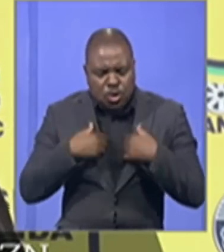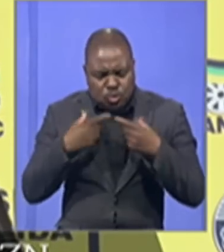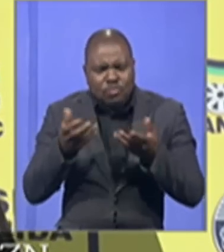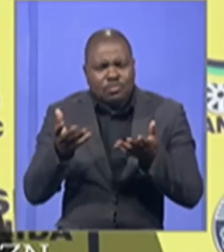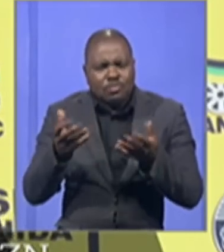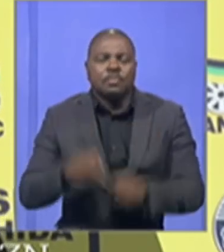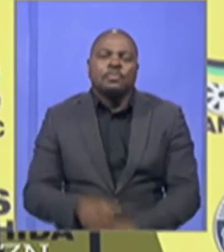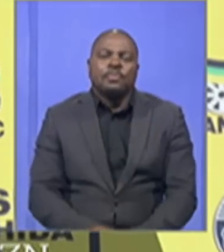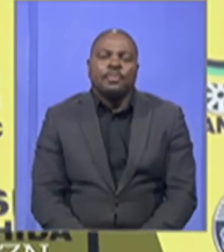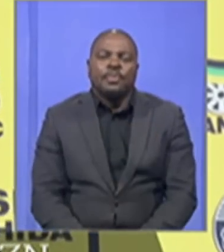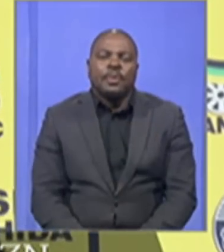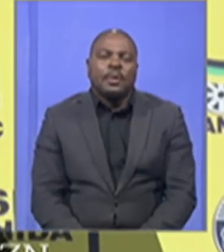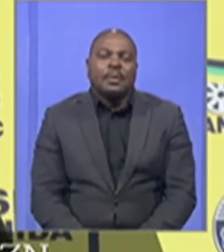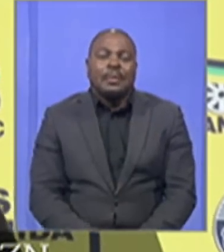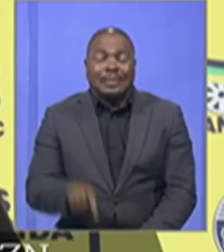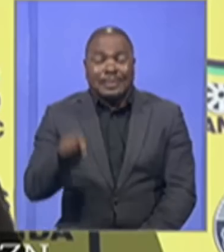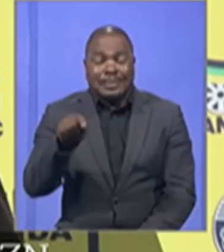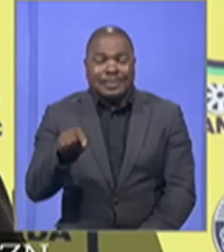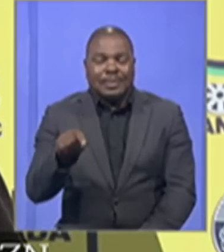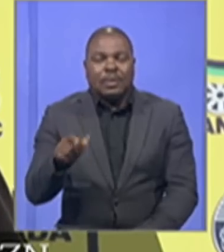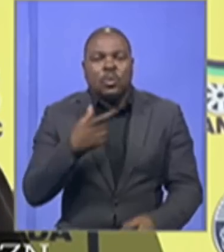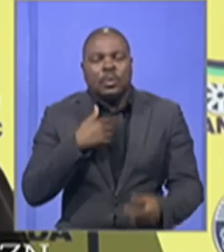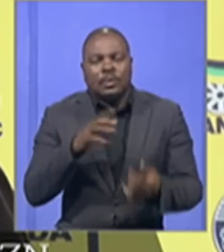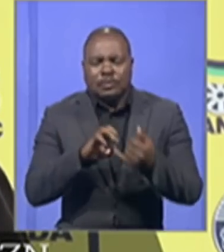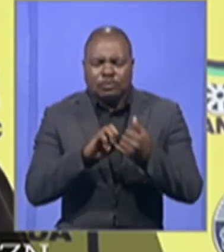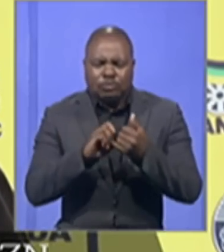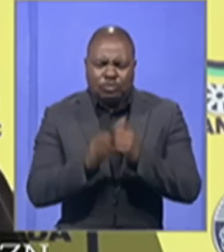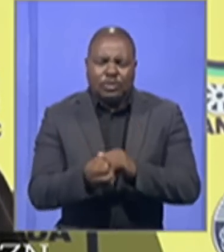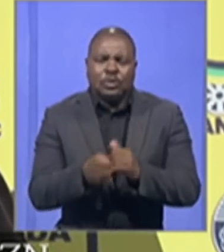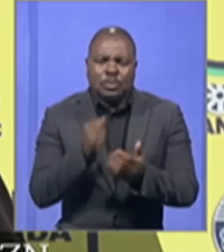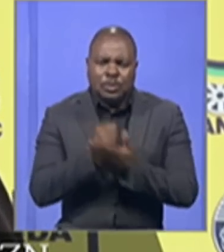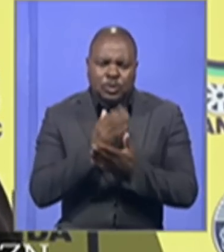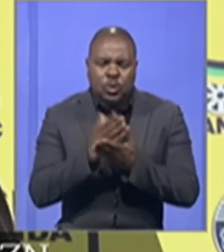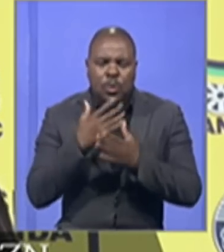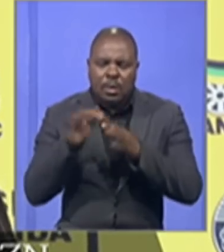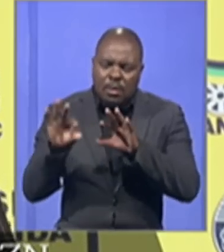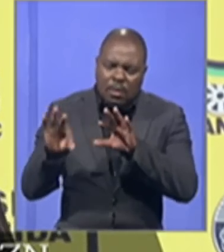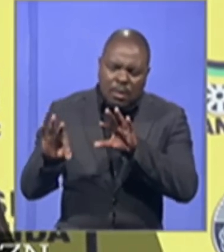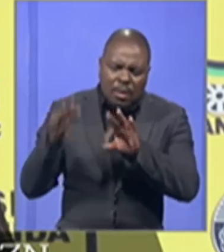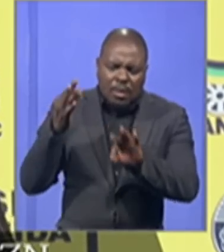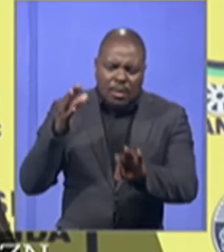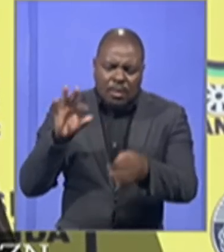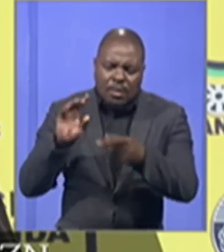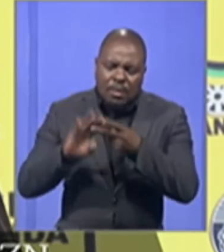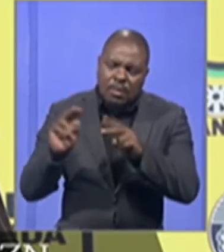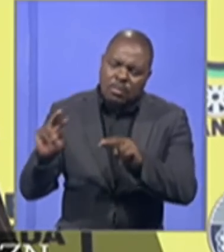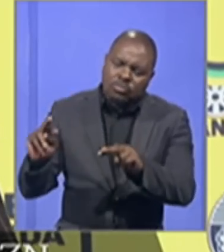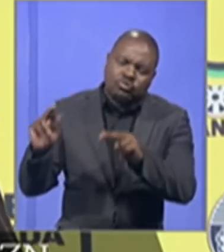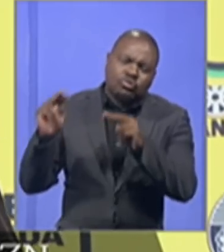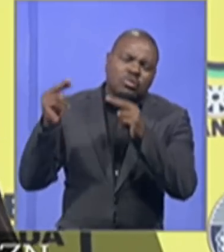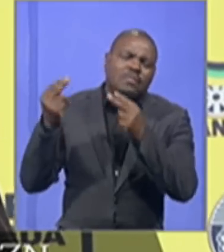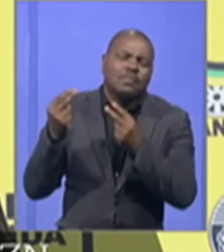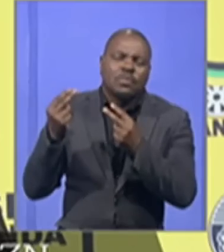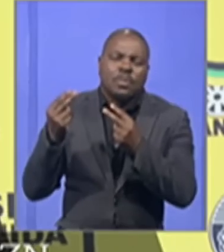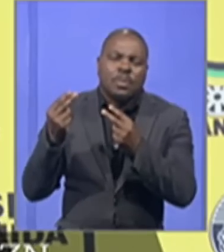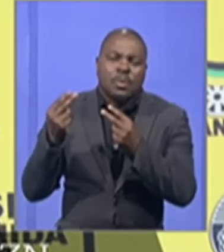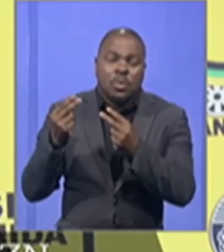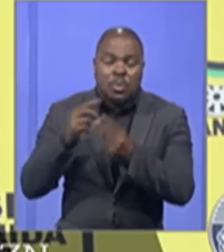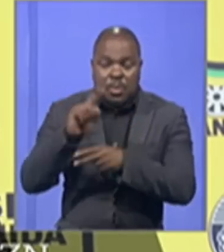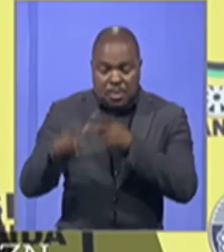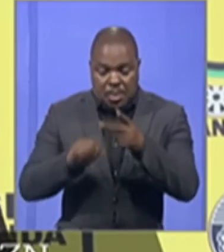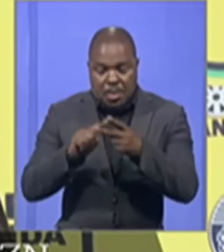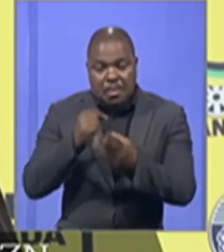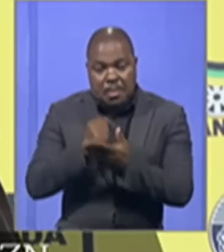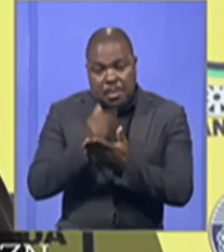doing. It is a whole effort of doing a proper analysis and review so that the